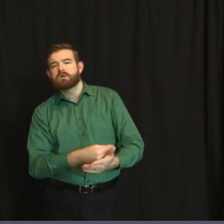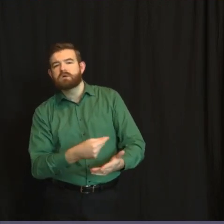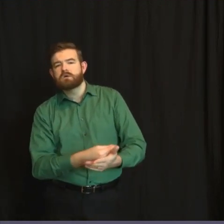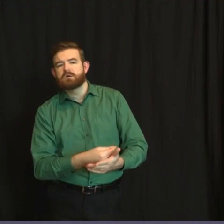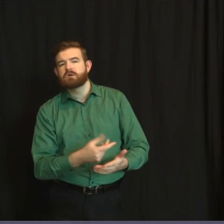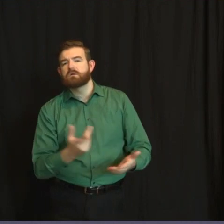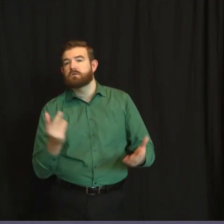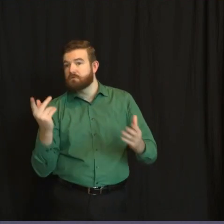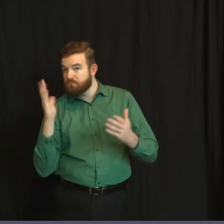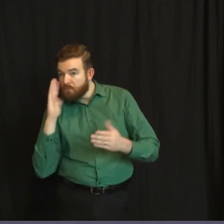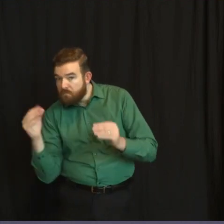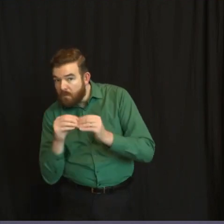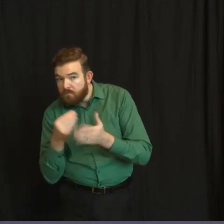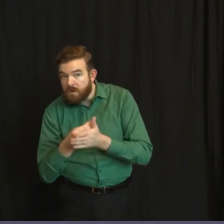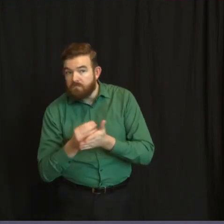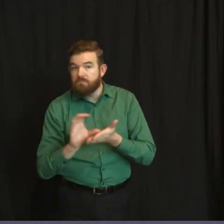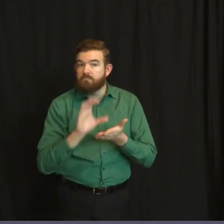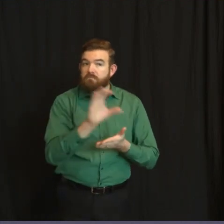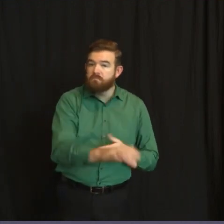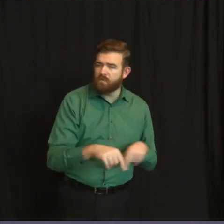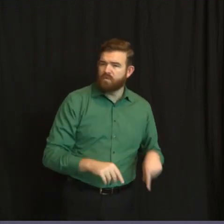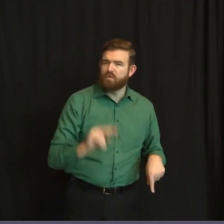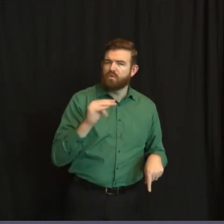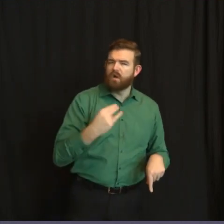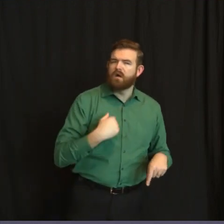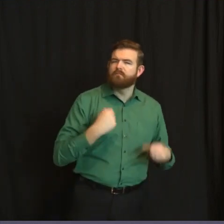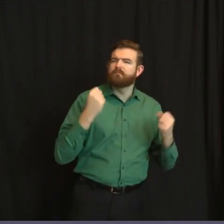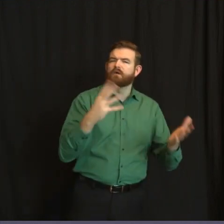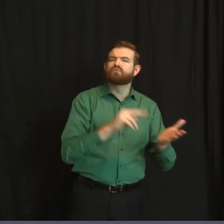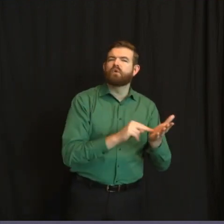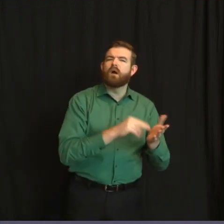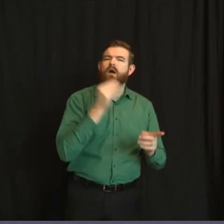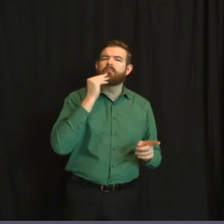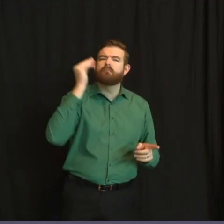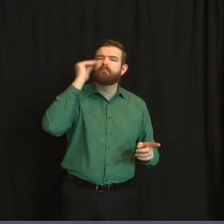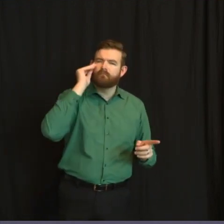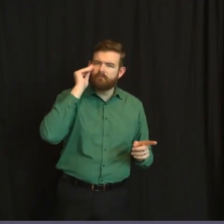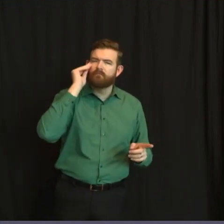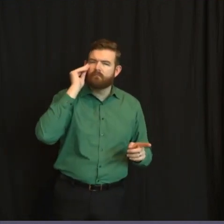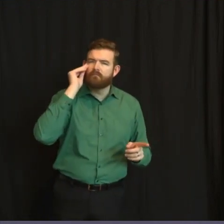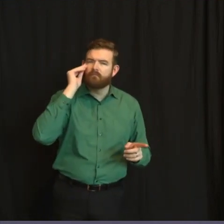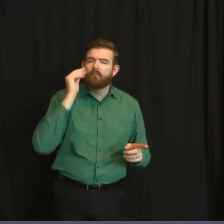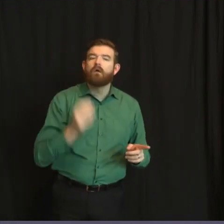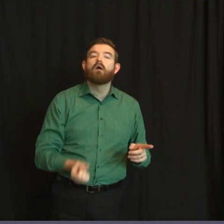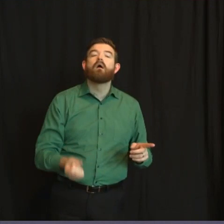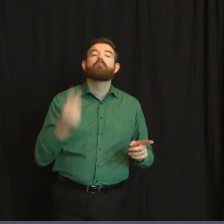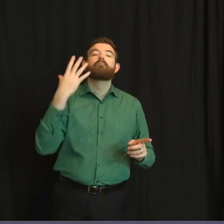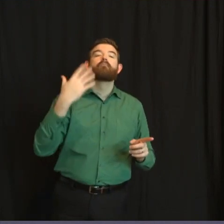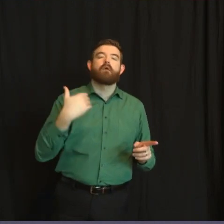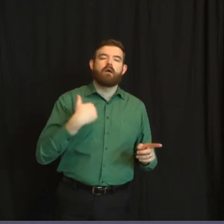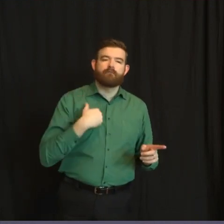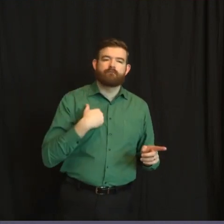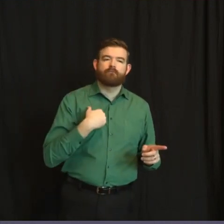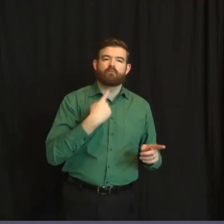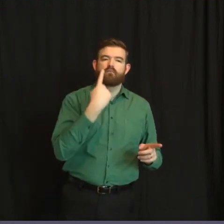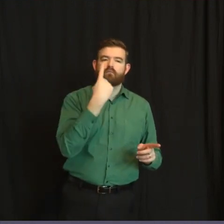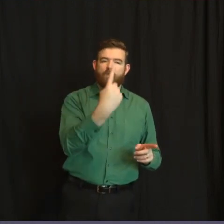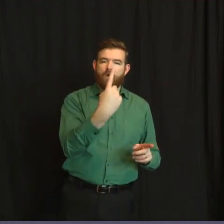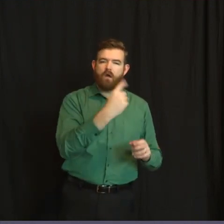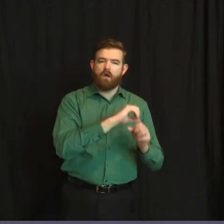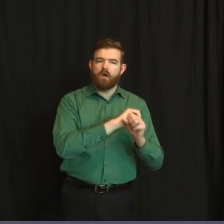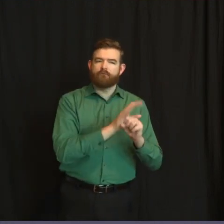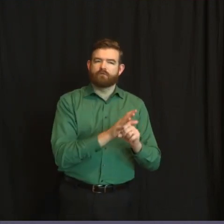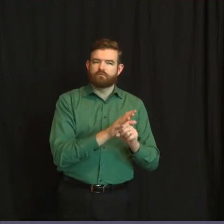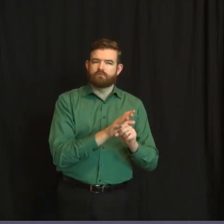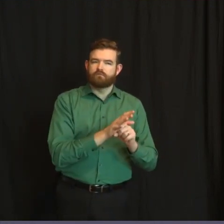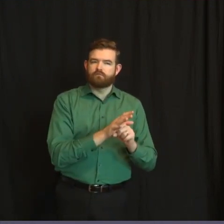care facilities in the state, according to the Healthcare Association of New Jersey. How many have at least one COVID case? Jersey City's